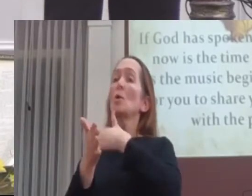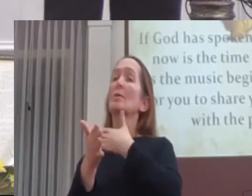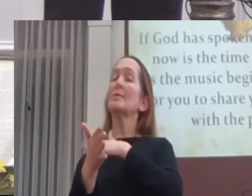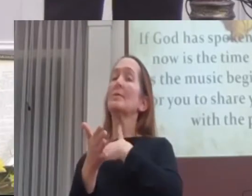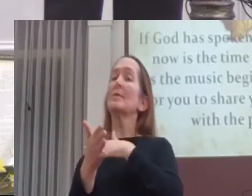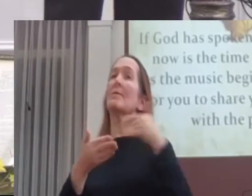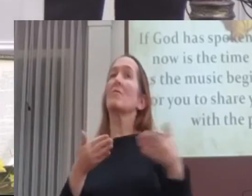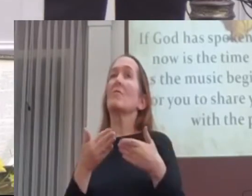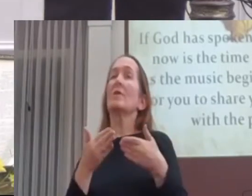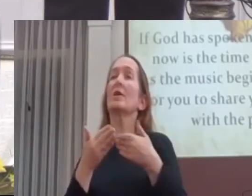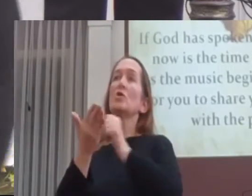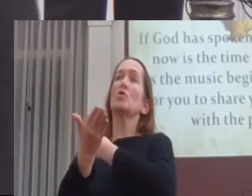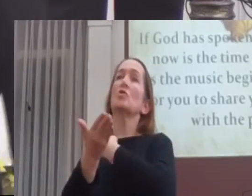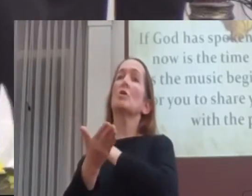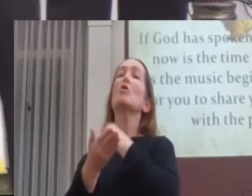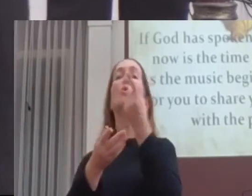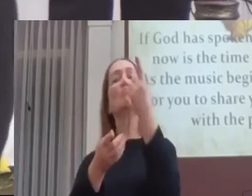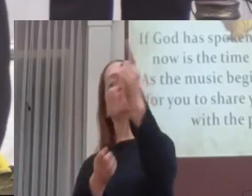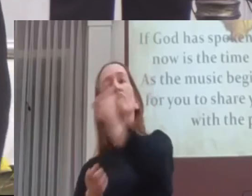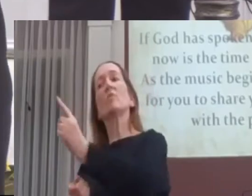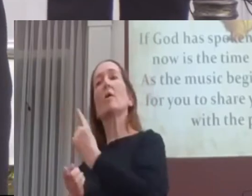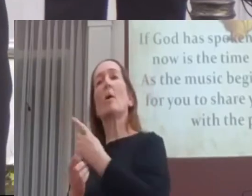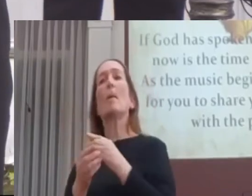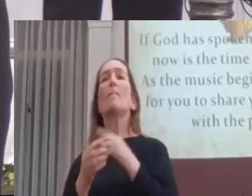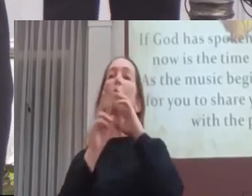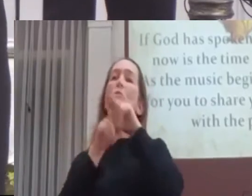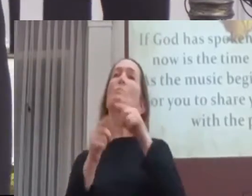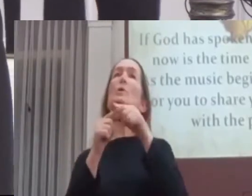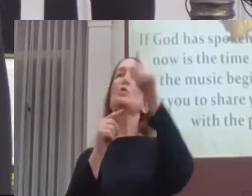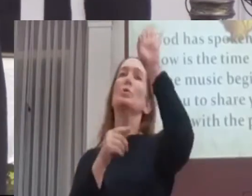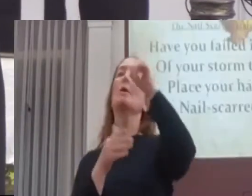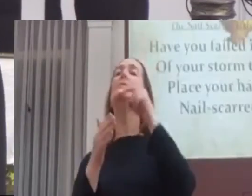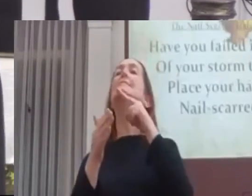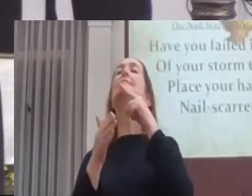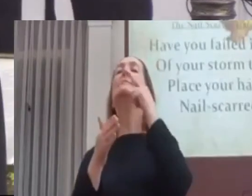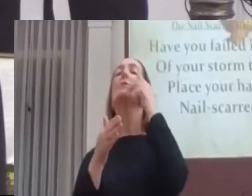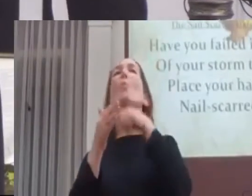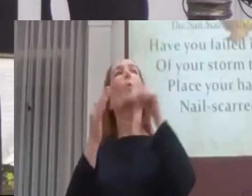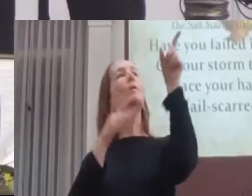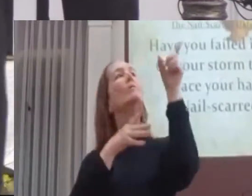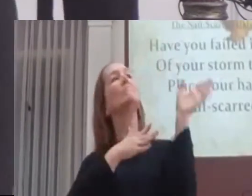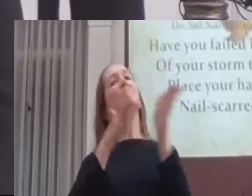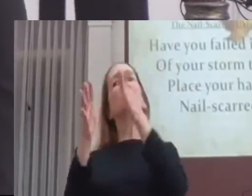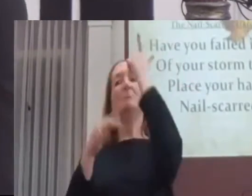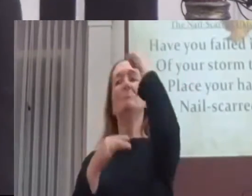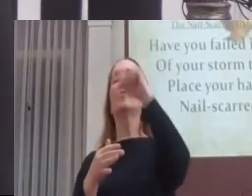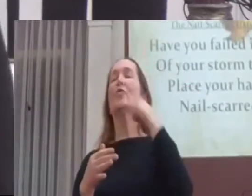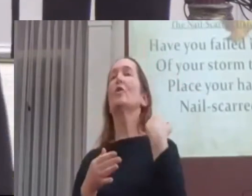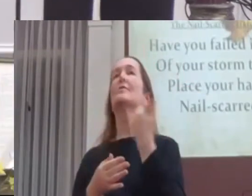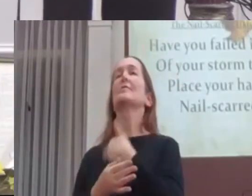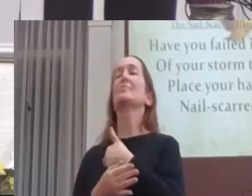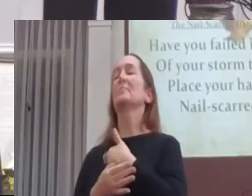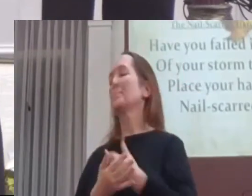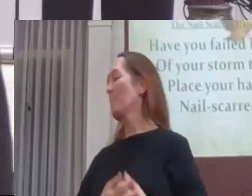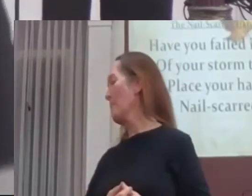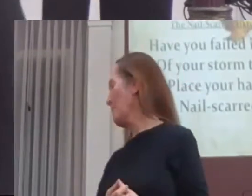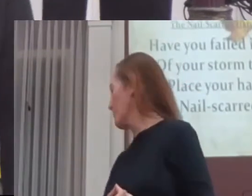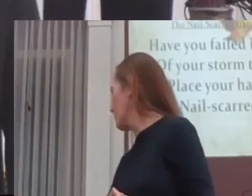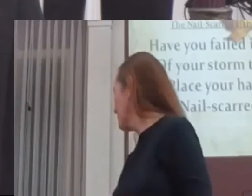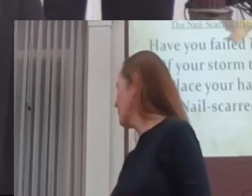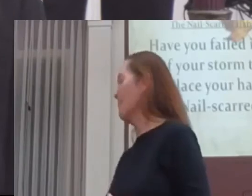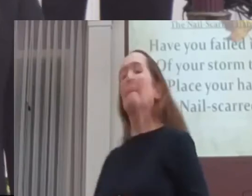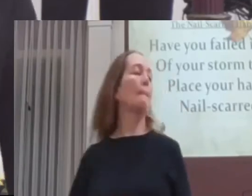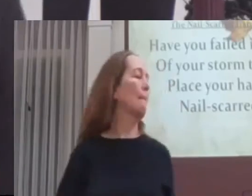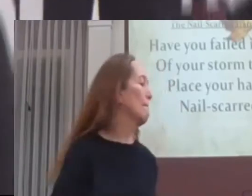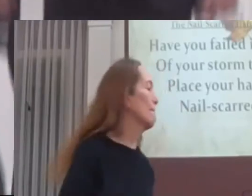you stand, we're going to sing a hymn of invitation. You step out and come. And let's respond to God and see what He has in store for